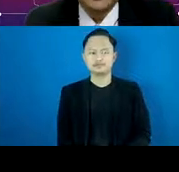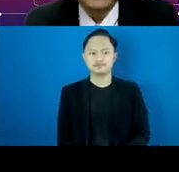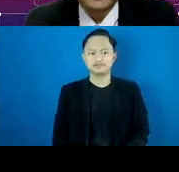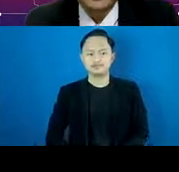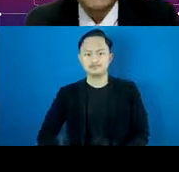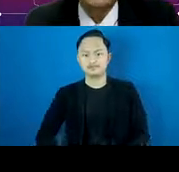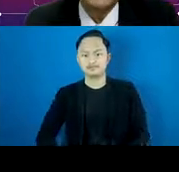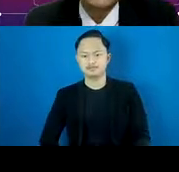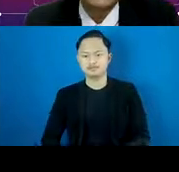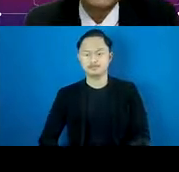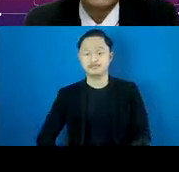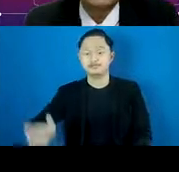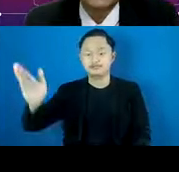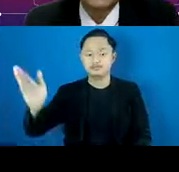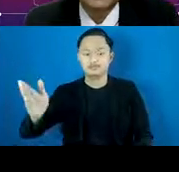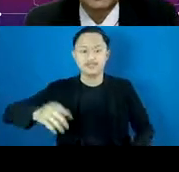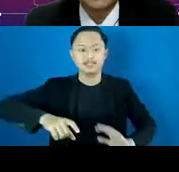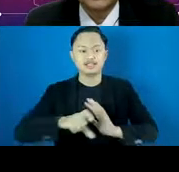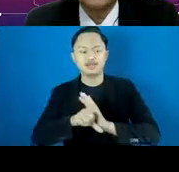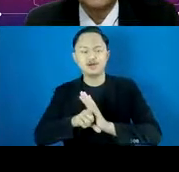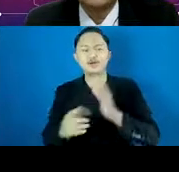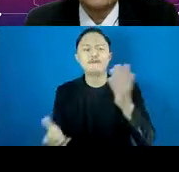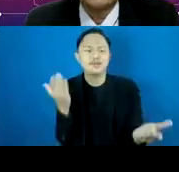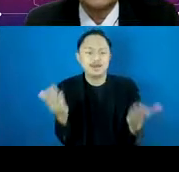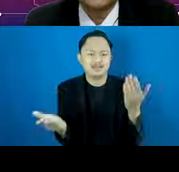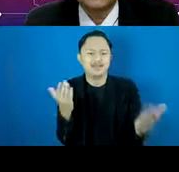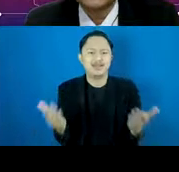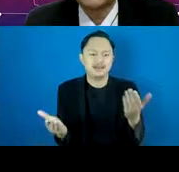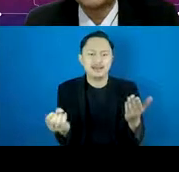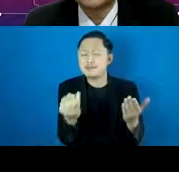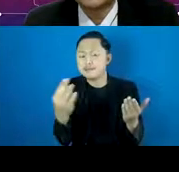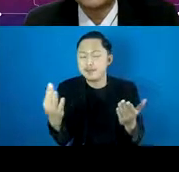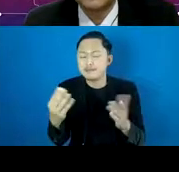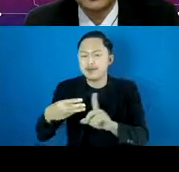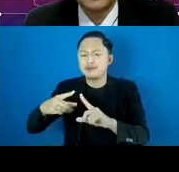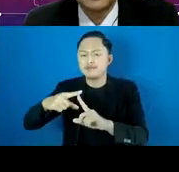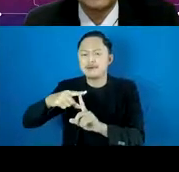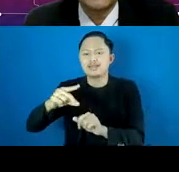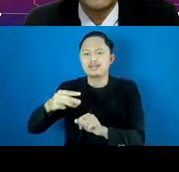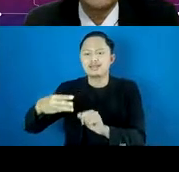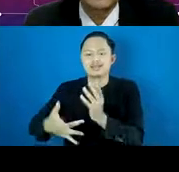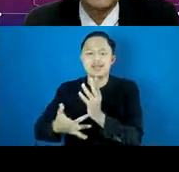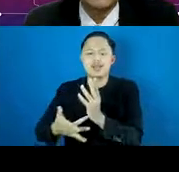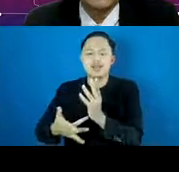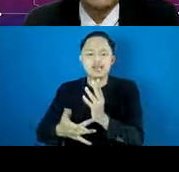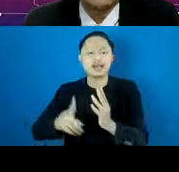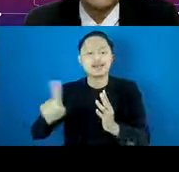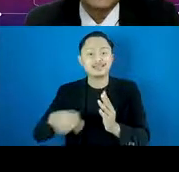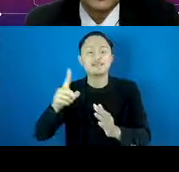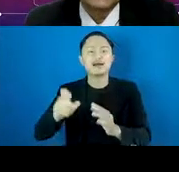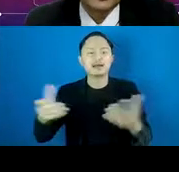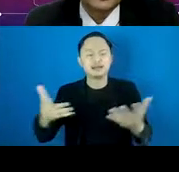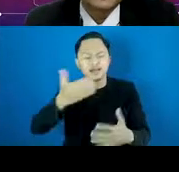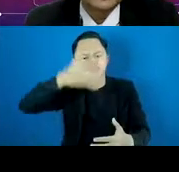please. This is a comparison of the couple of battery technologies which are used in e-buses.